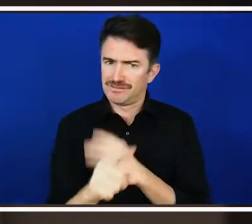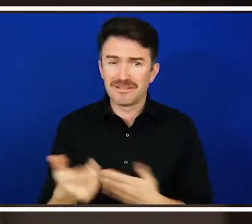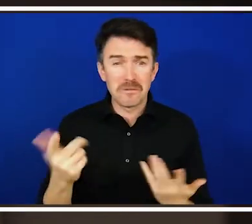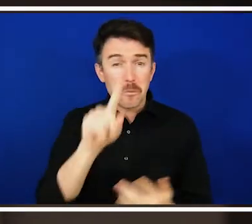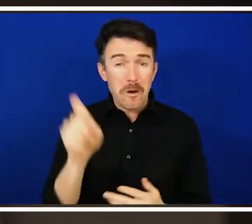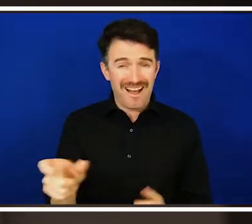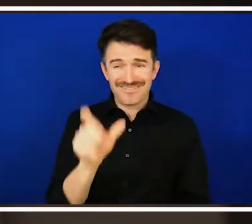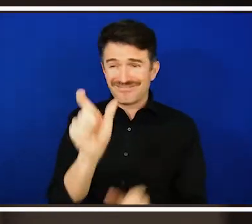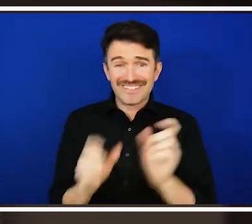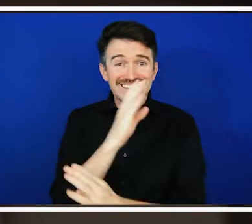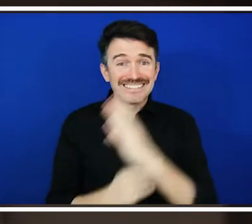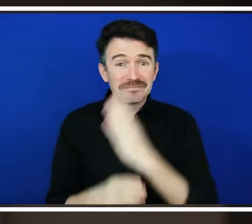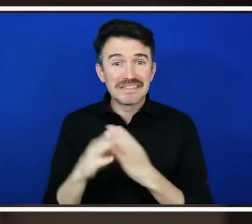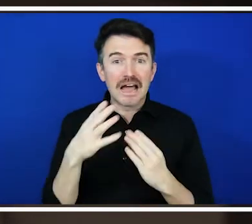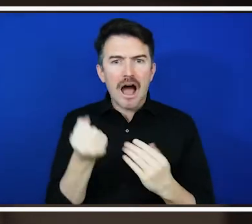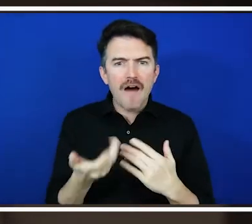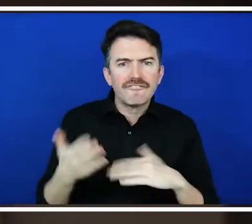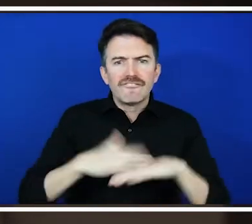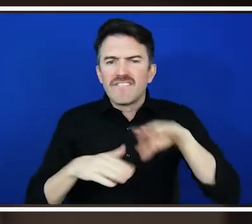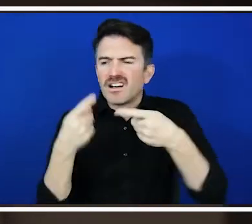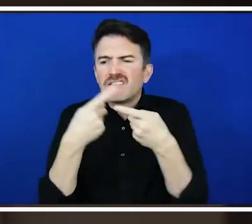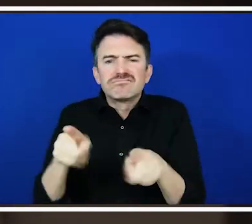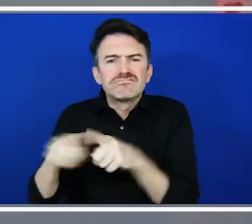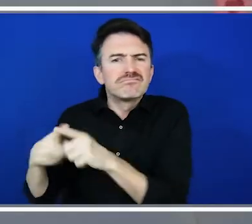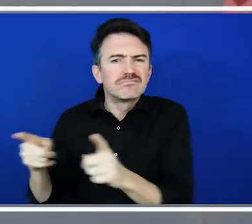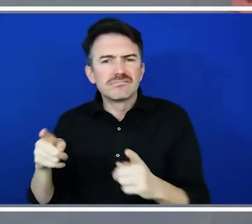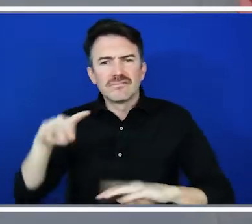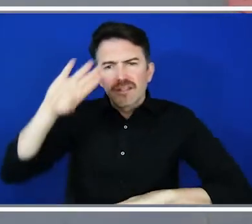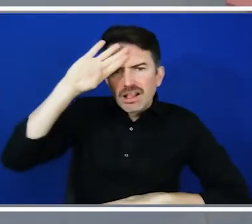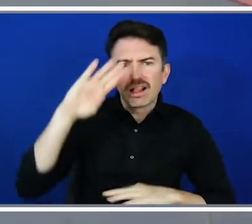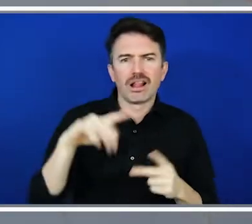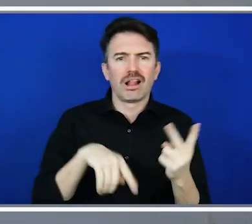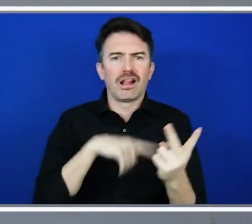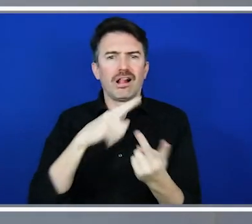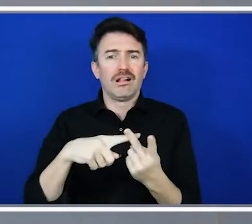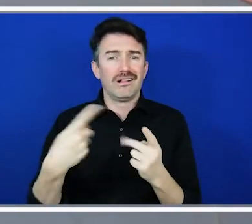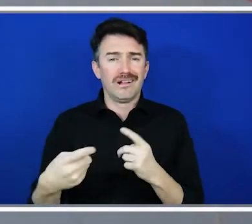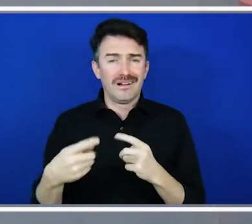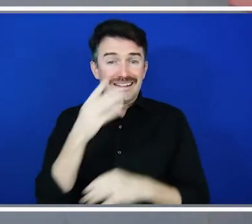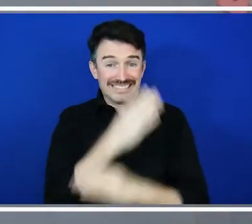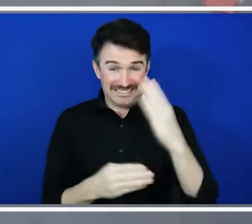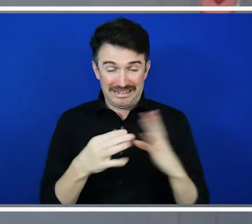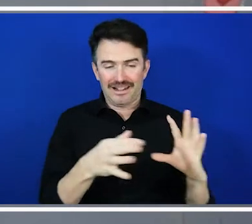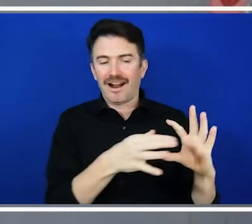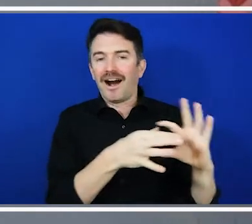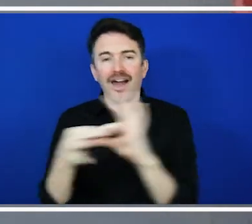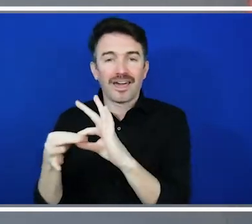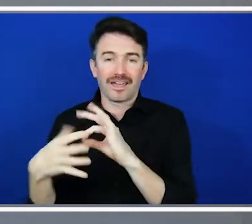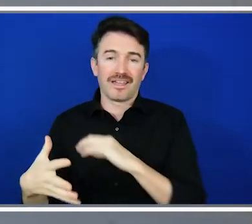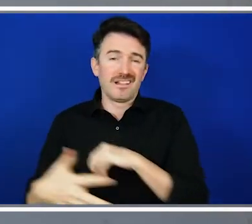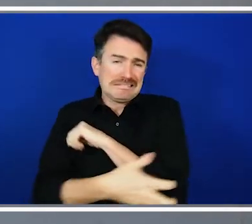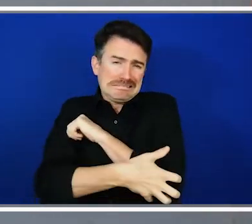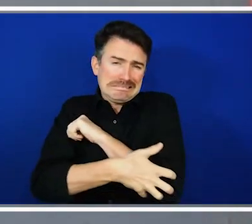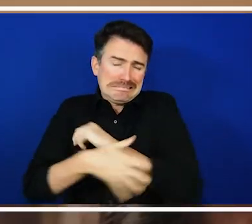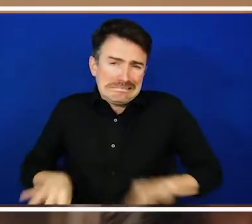Firstly, because people with disabilities sometimes have comorbidities. But another reason is because disability